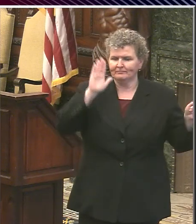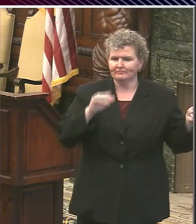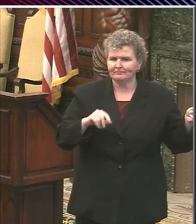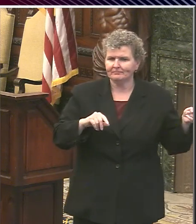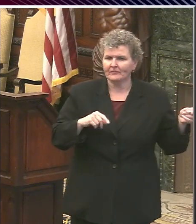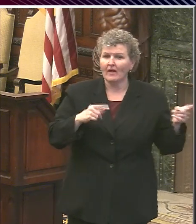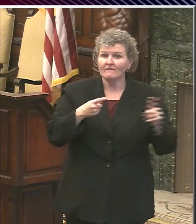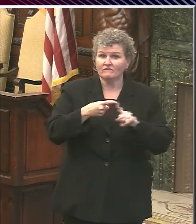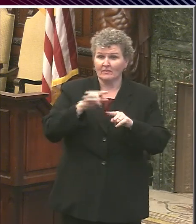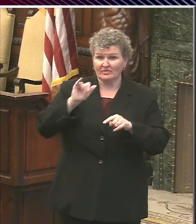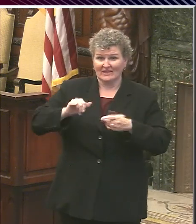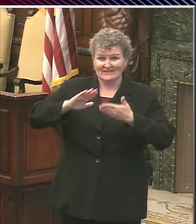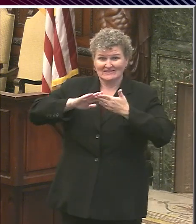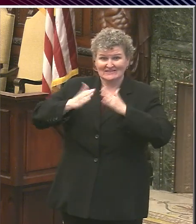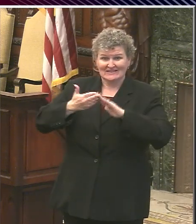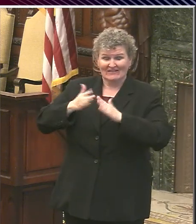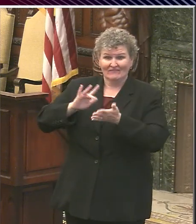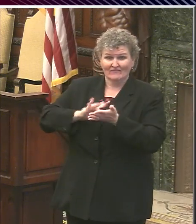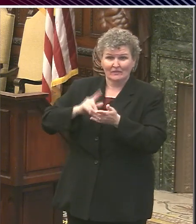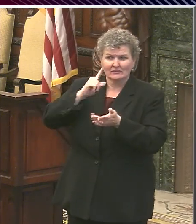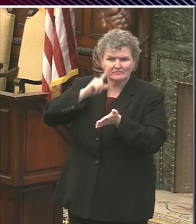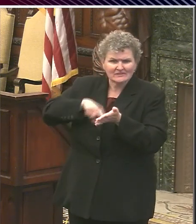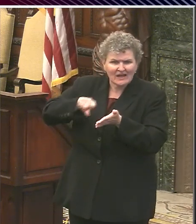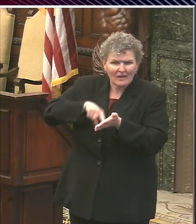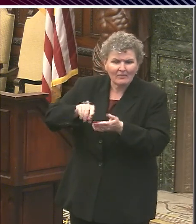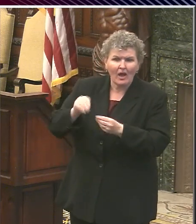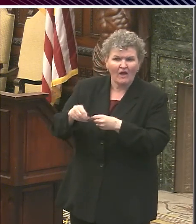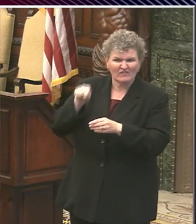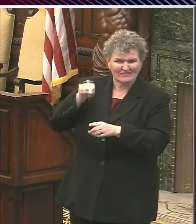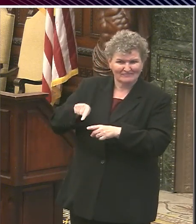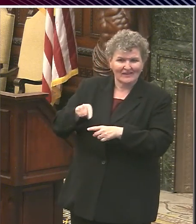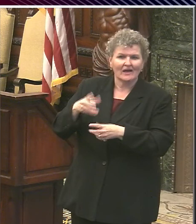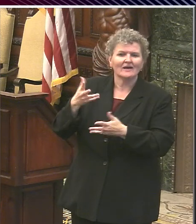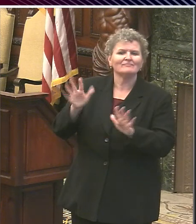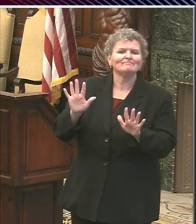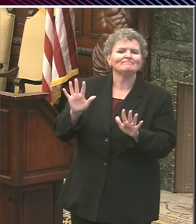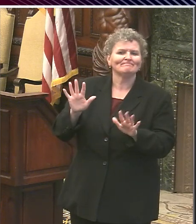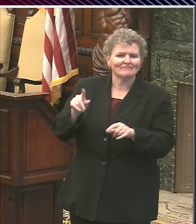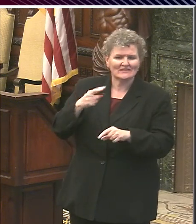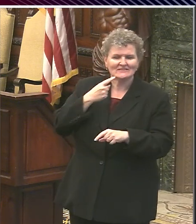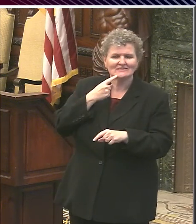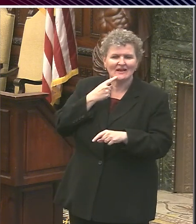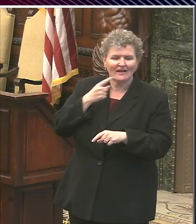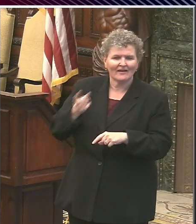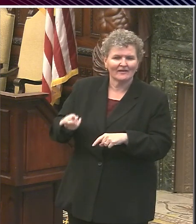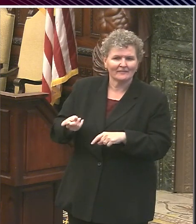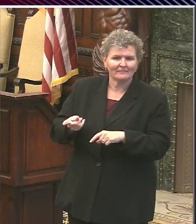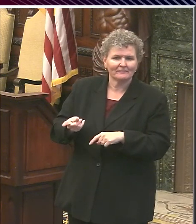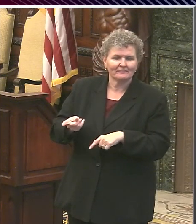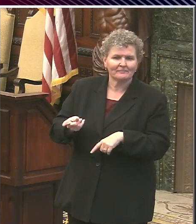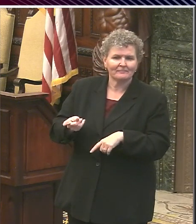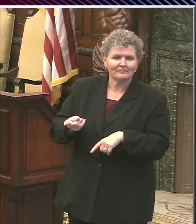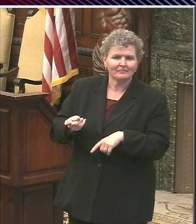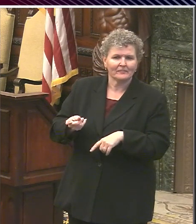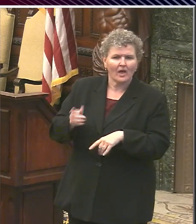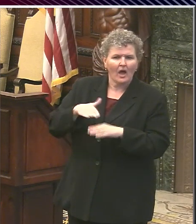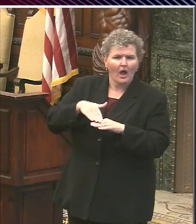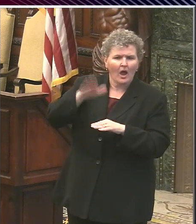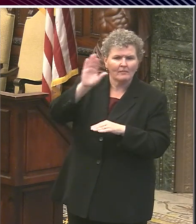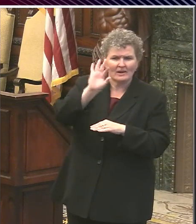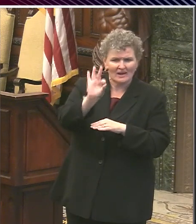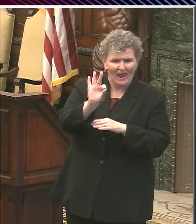City Medical Examiner's office, and it's to 91